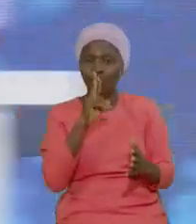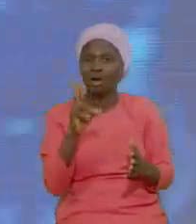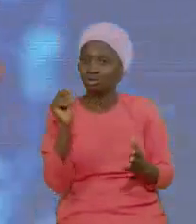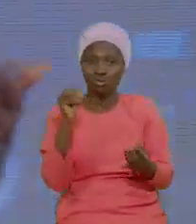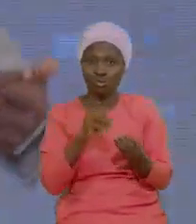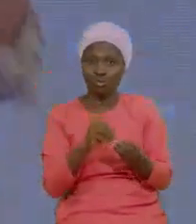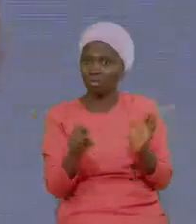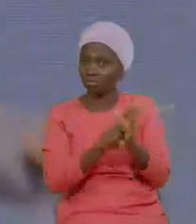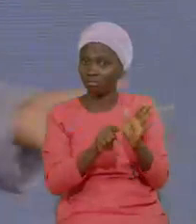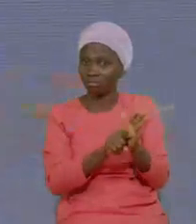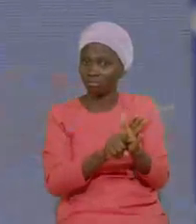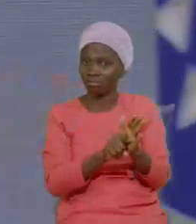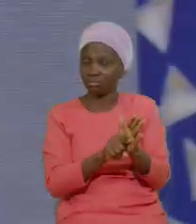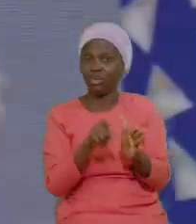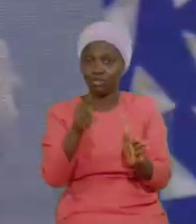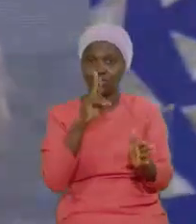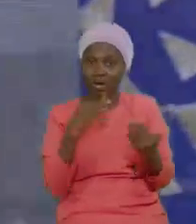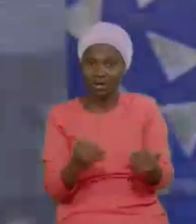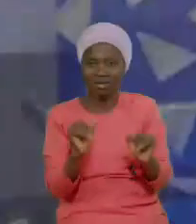you are positive.